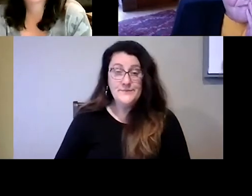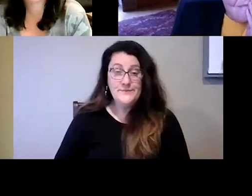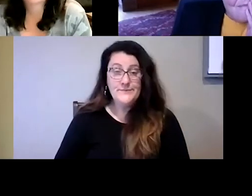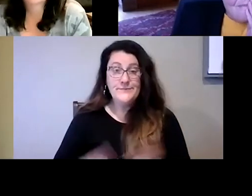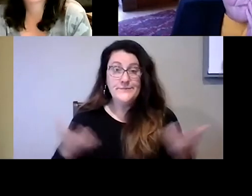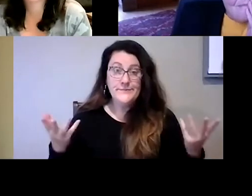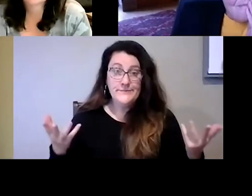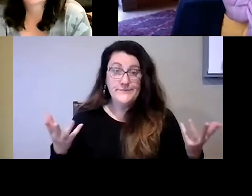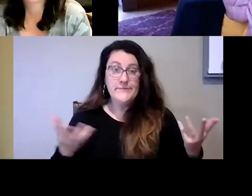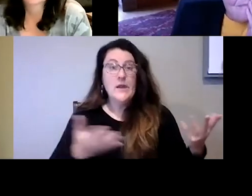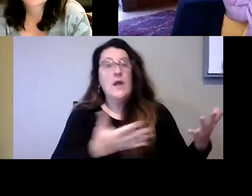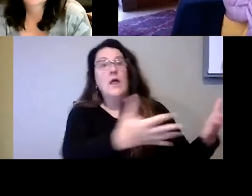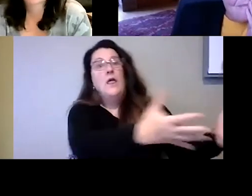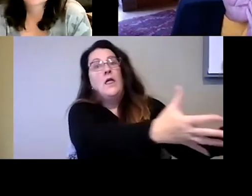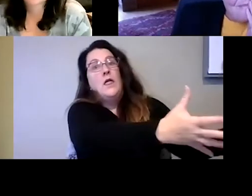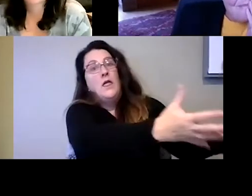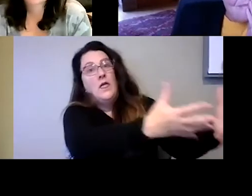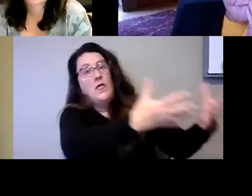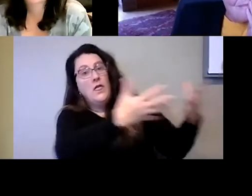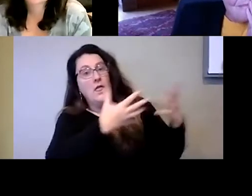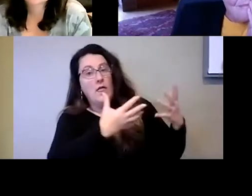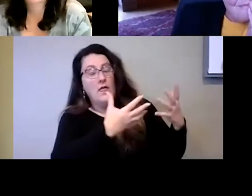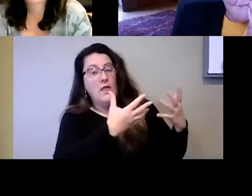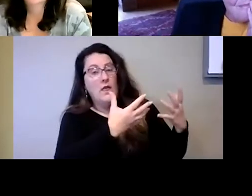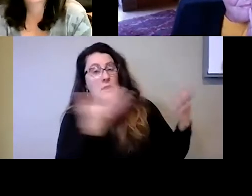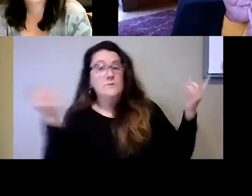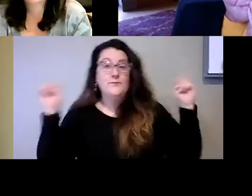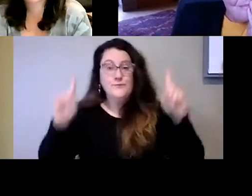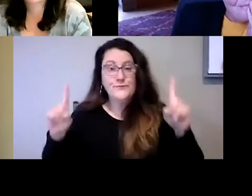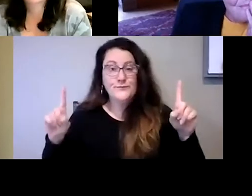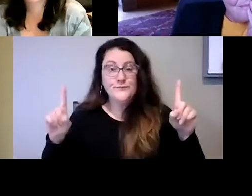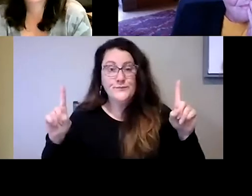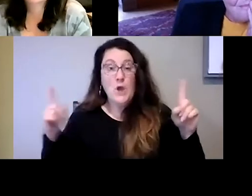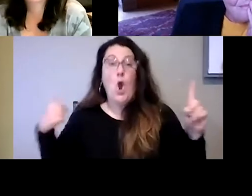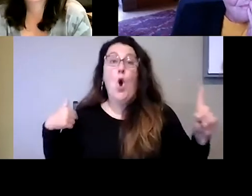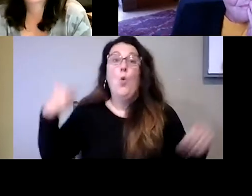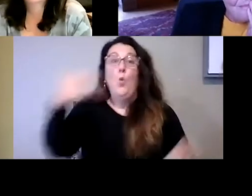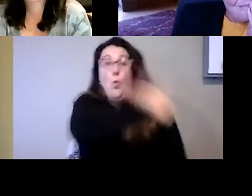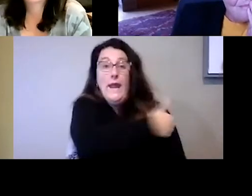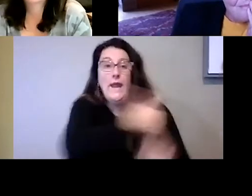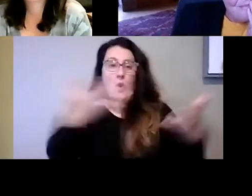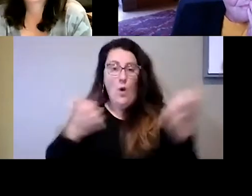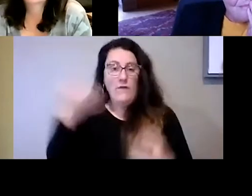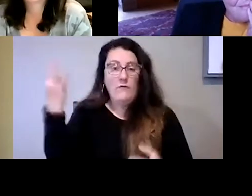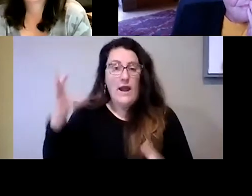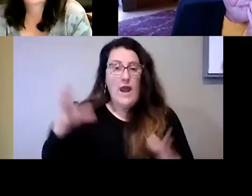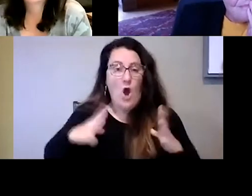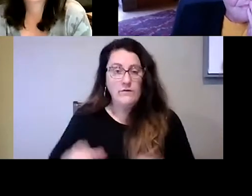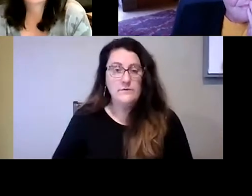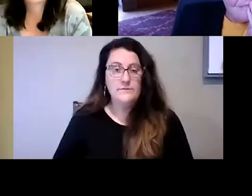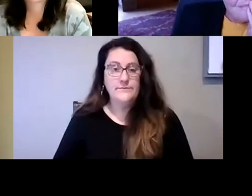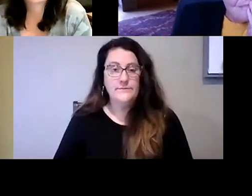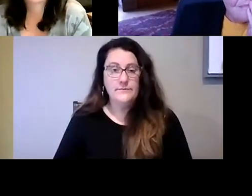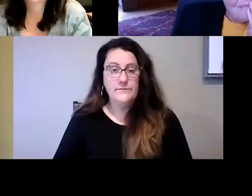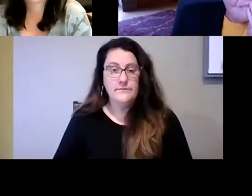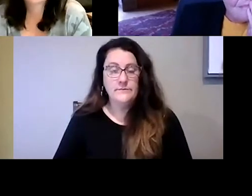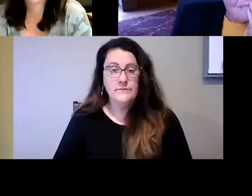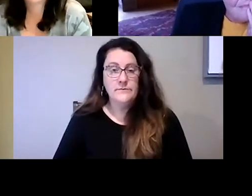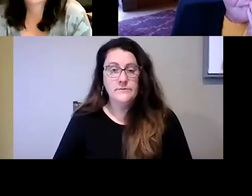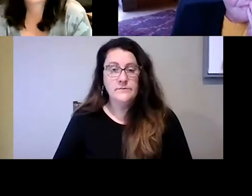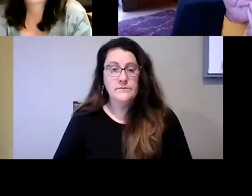got to go get the 500 employees and you got to show up and say, we want Friday off. It's a way